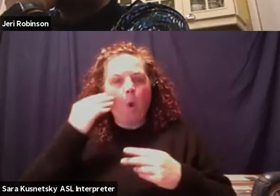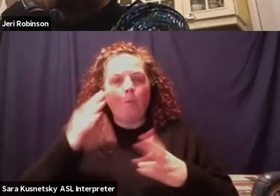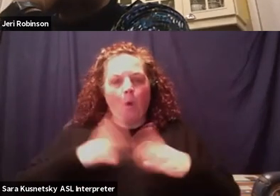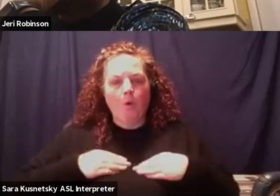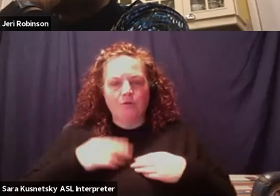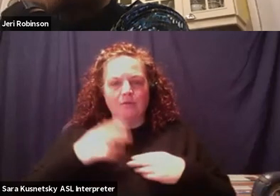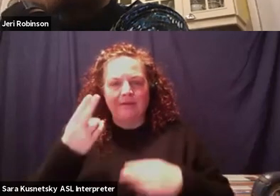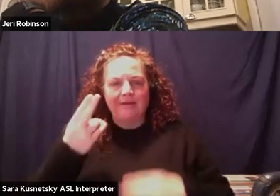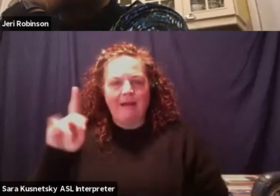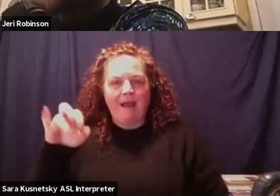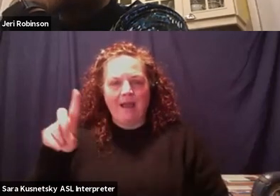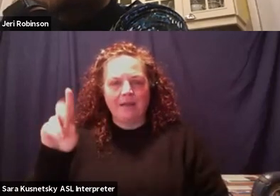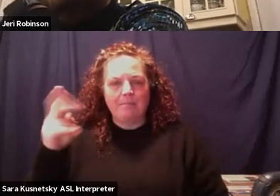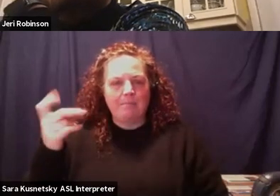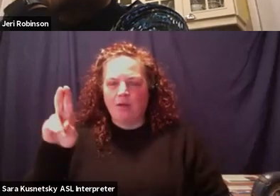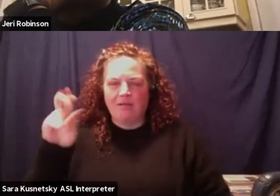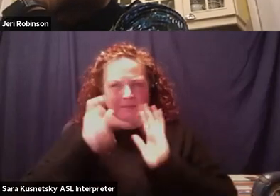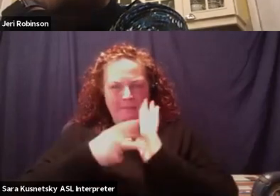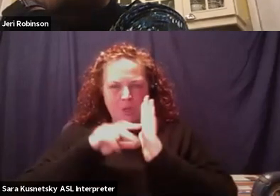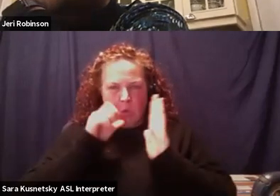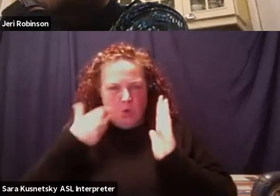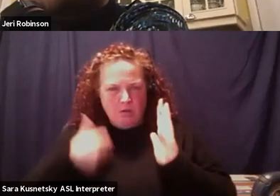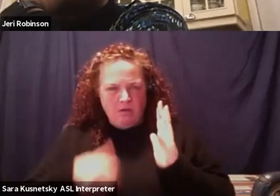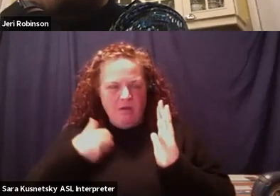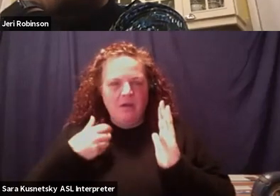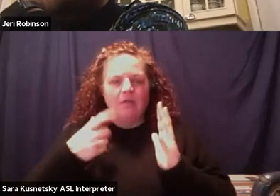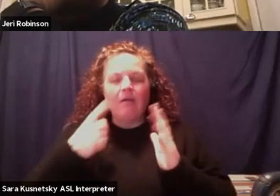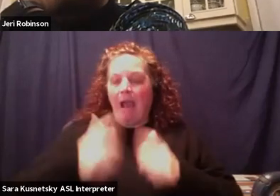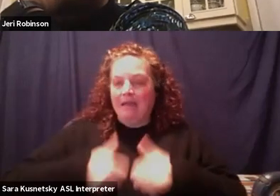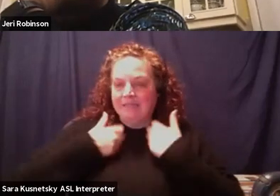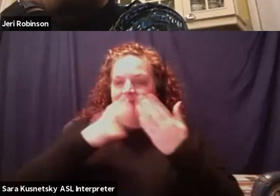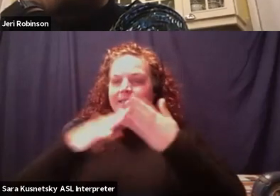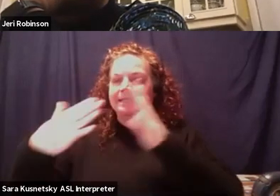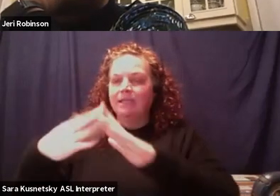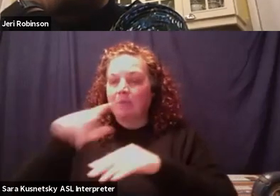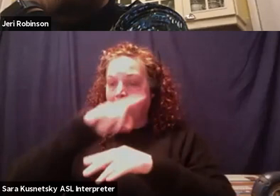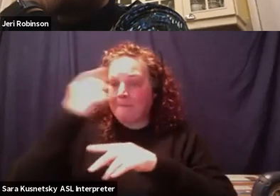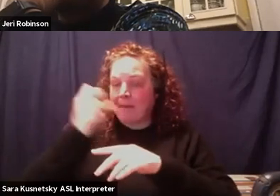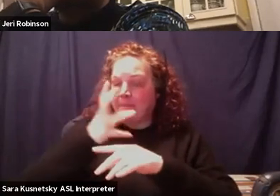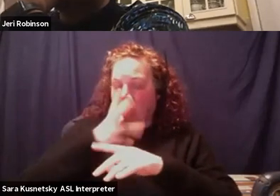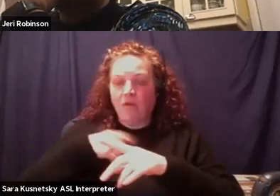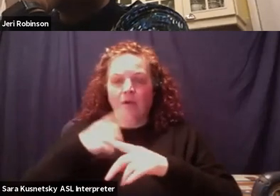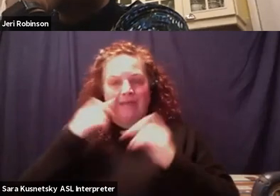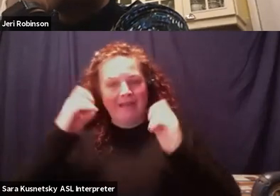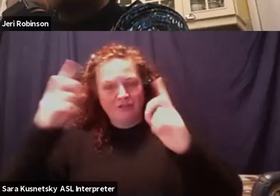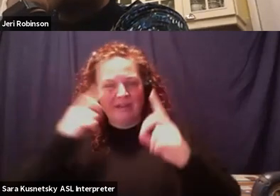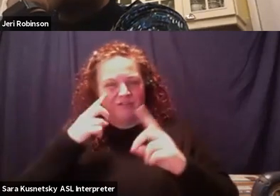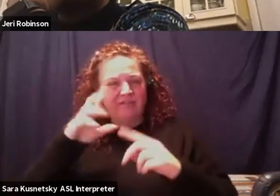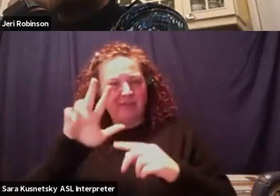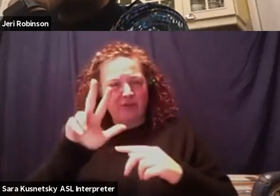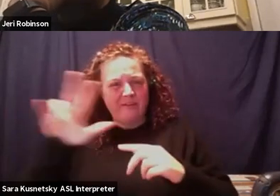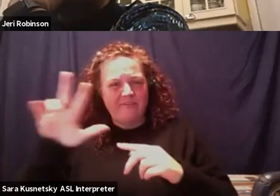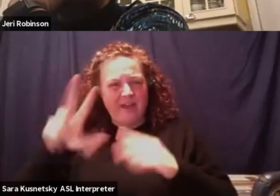define everywhere I live. I live in a city where a Black mother and educator with over 35 years in the school system is